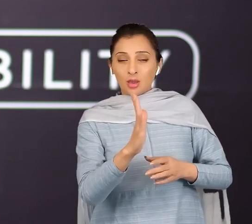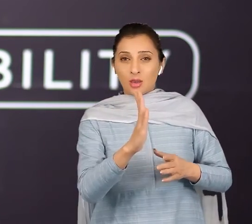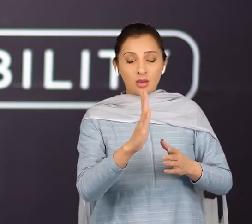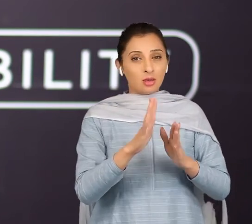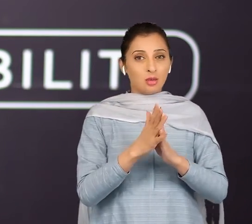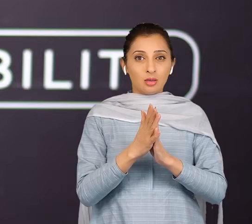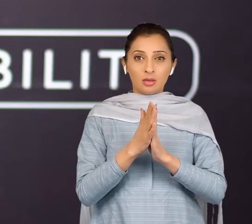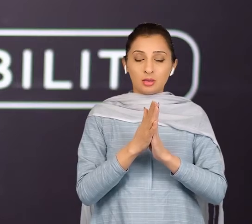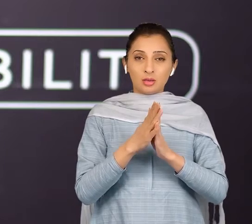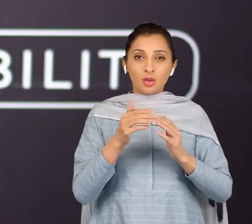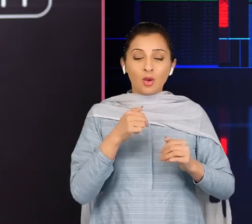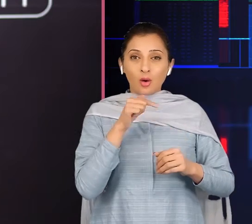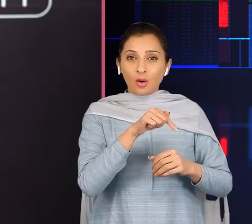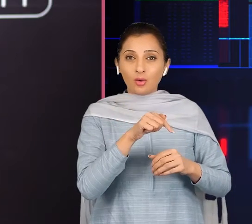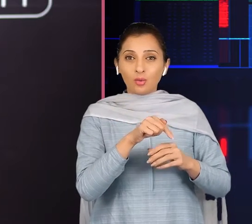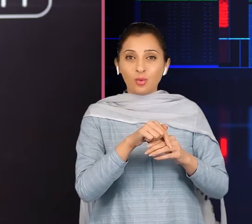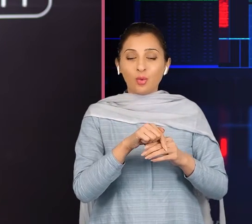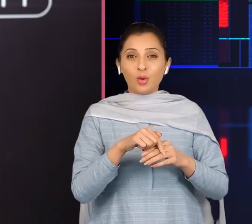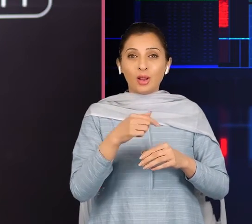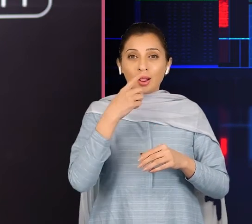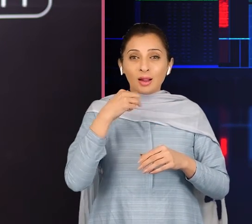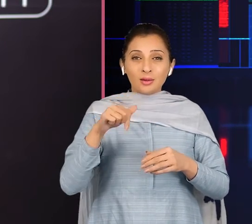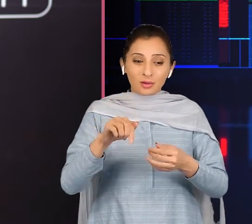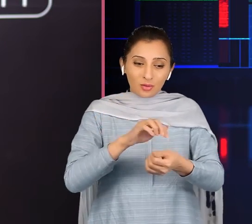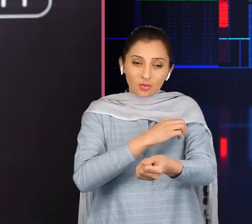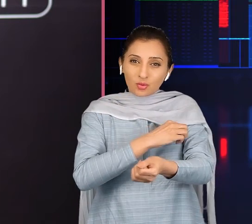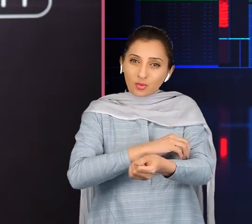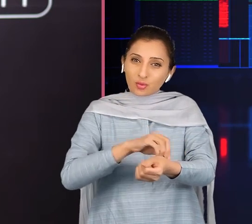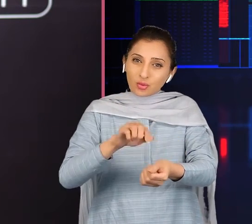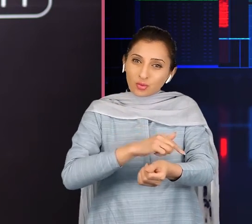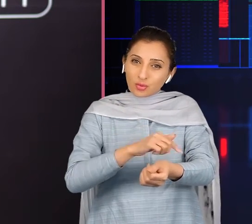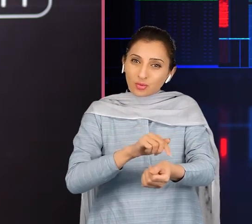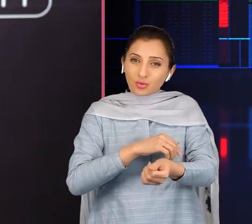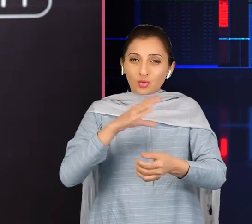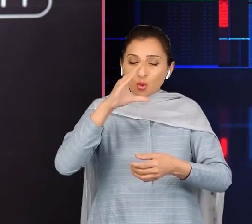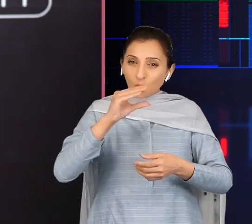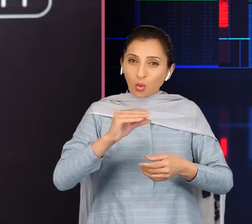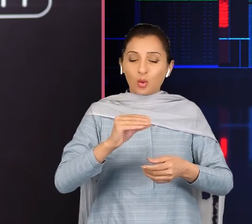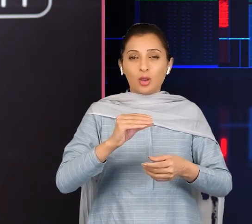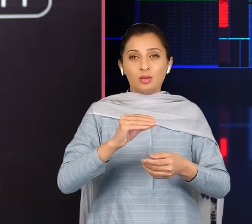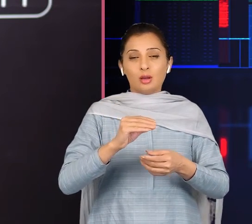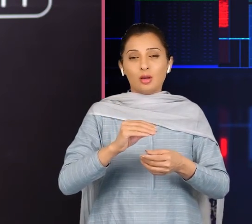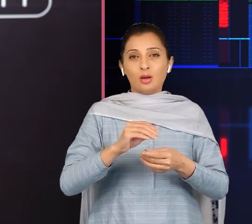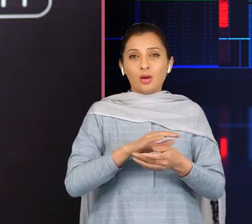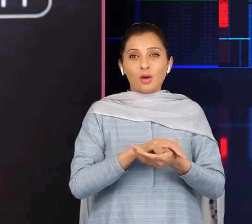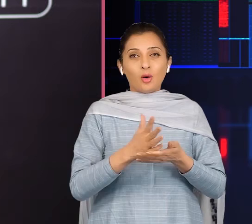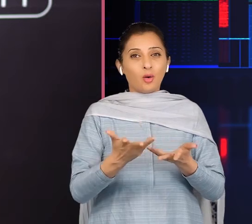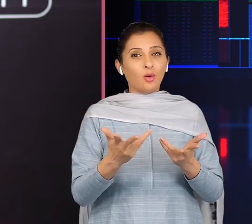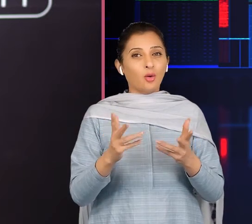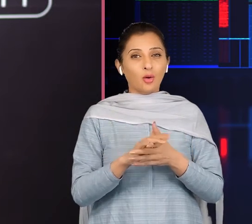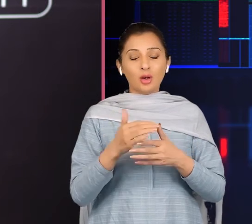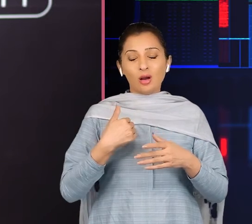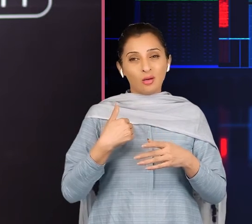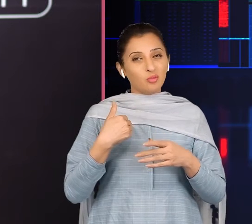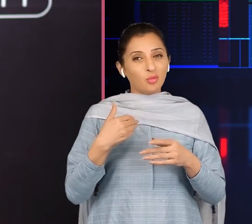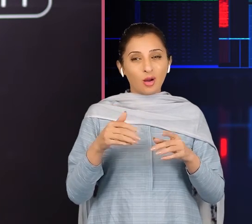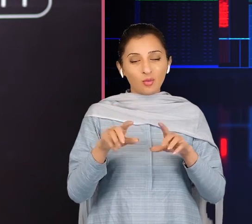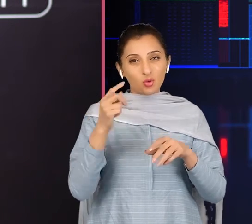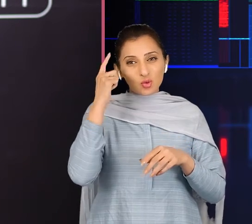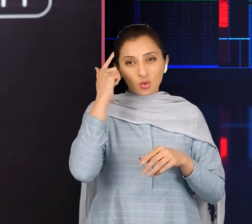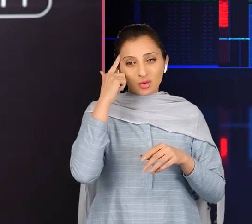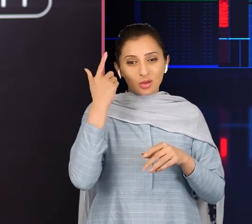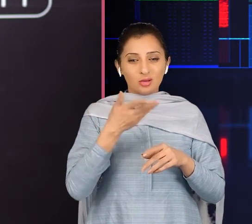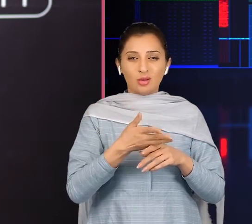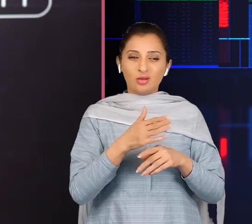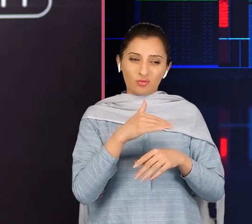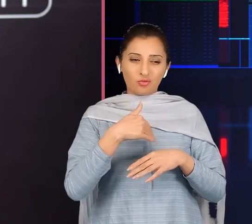fast, and she was anemic because she had lost so much blood. Our team was not positive. Our team did not think she would